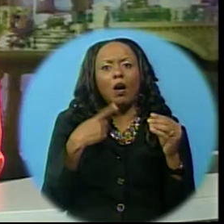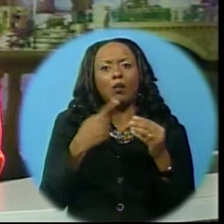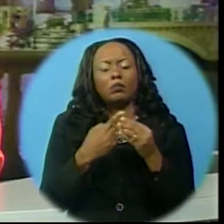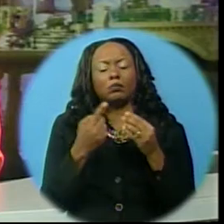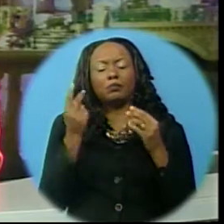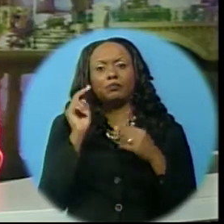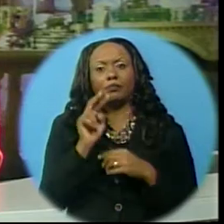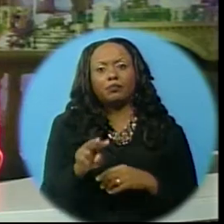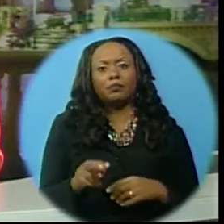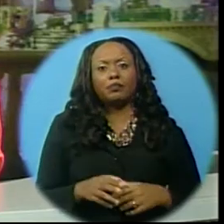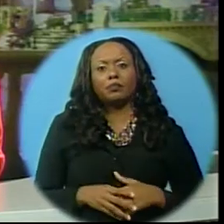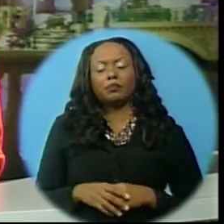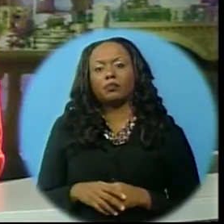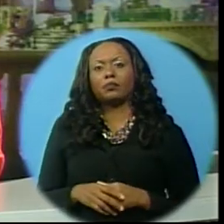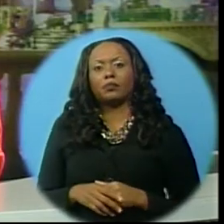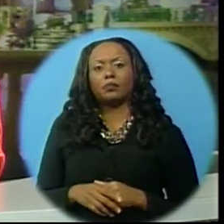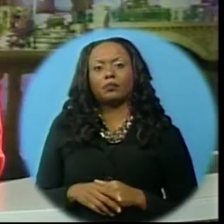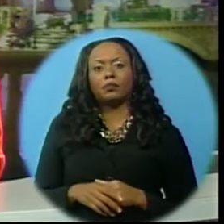Broom reports.